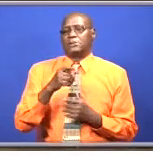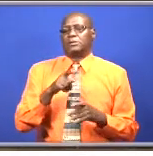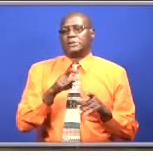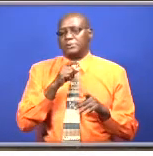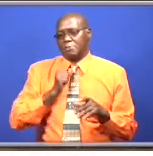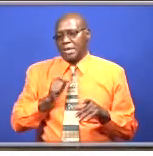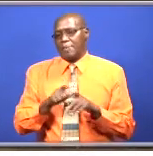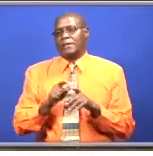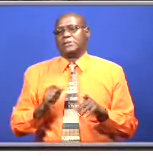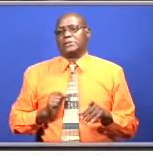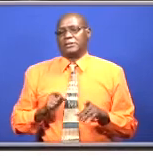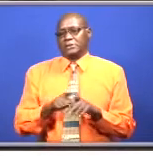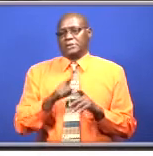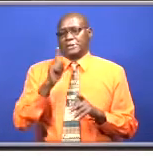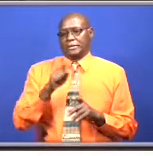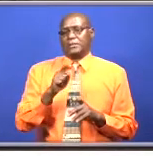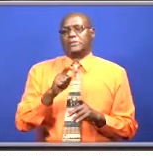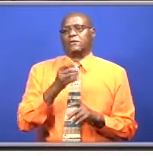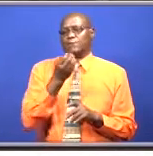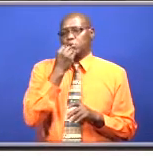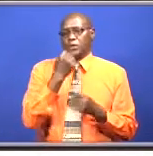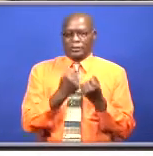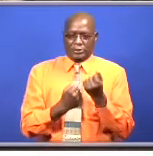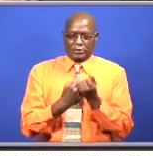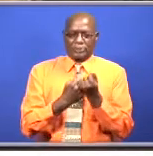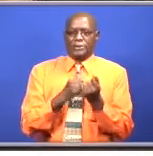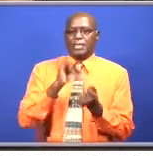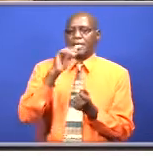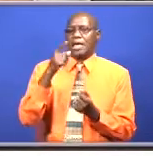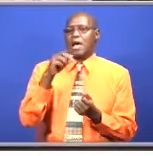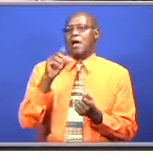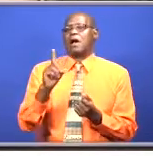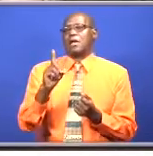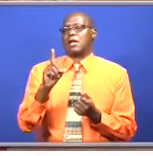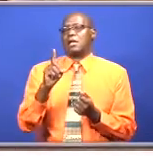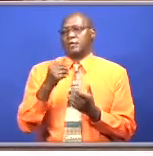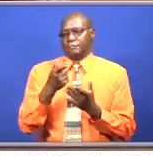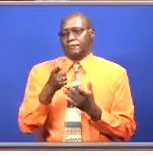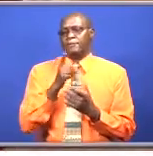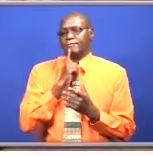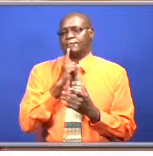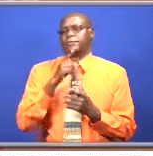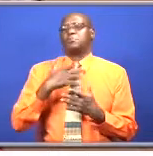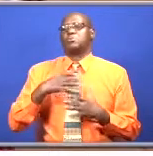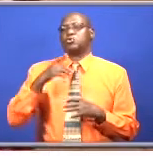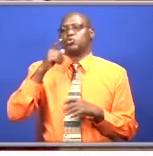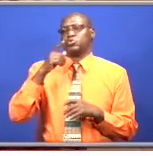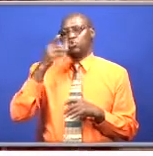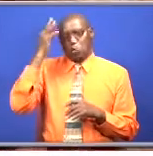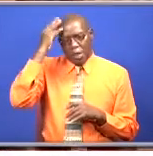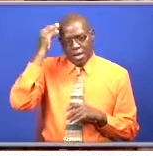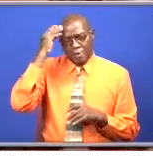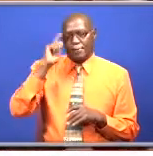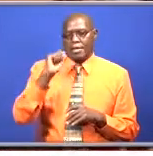immediate food assistance. IGAD Executive Secretary Woknu Gibihu says millions of people in Somalia, Kenya and Ethiopia